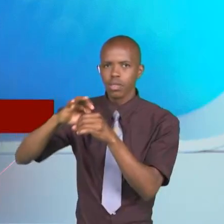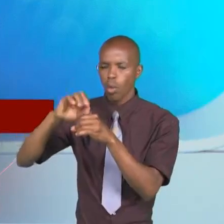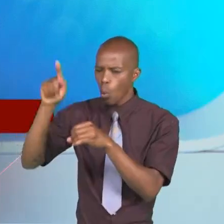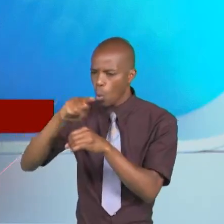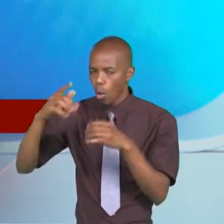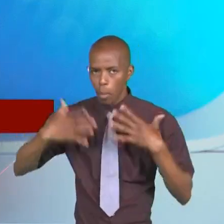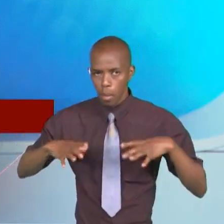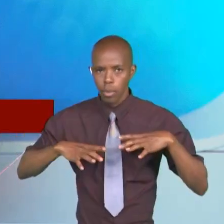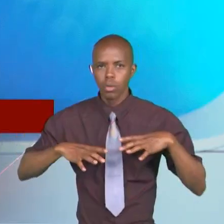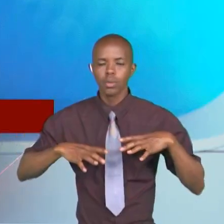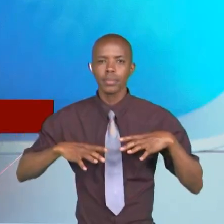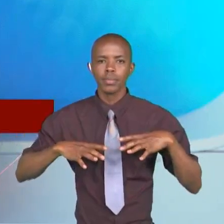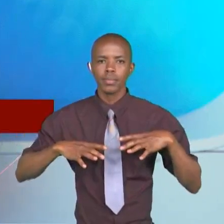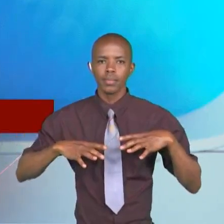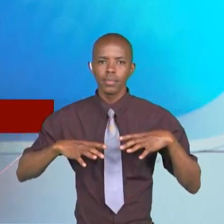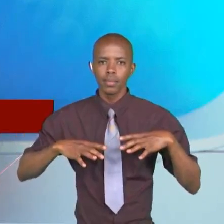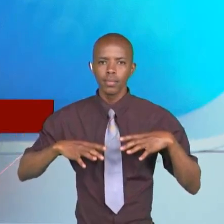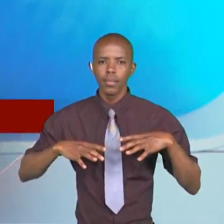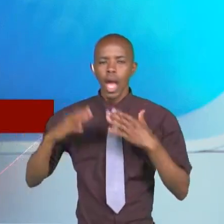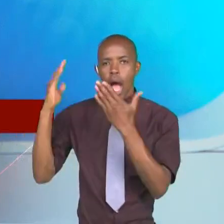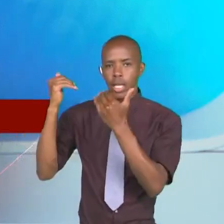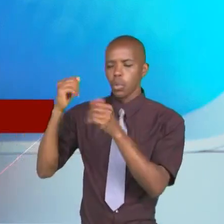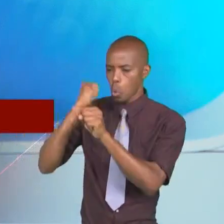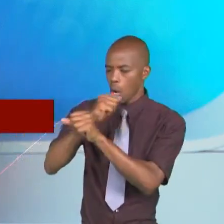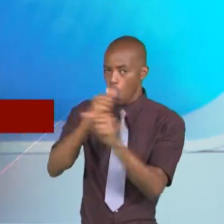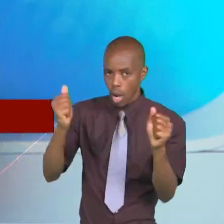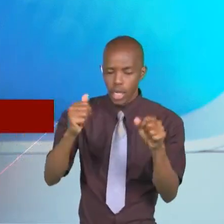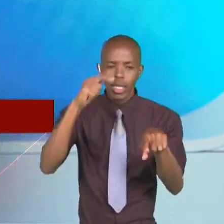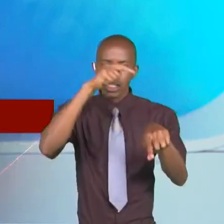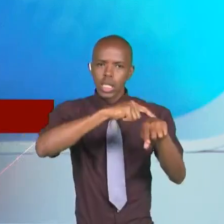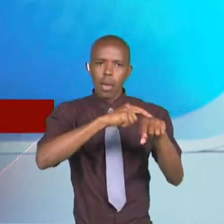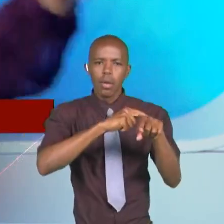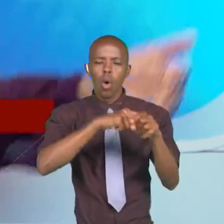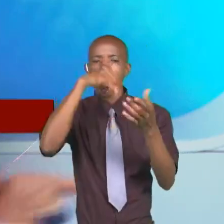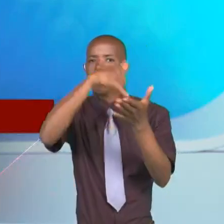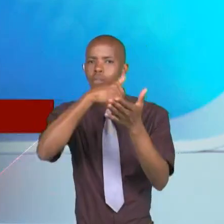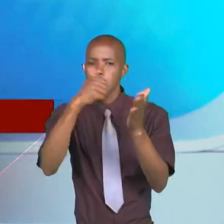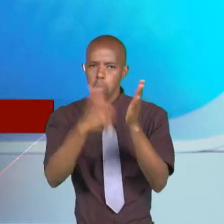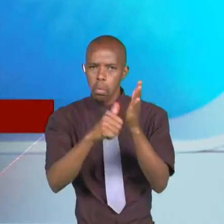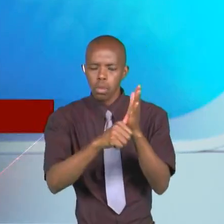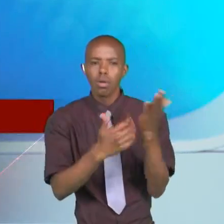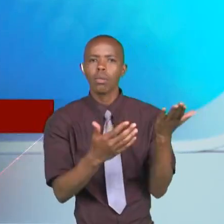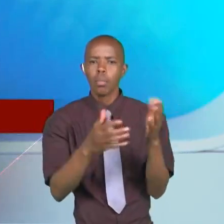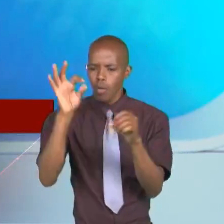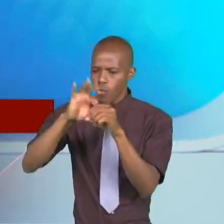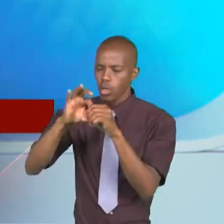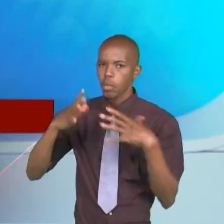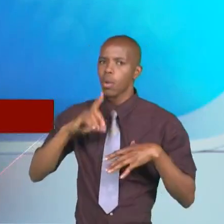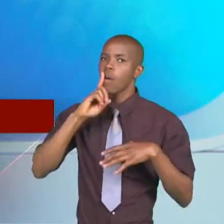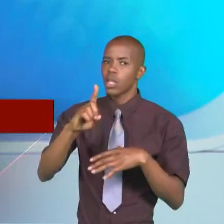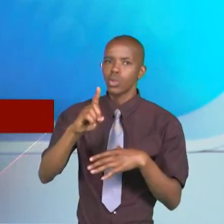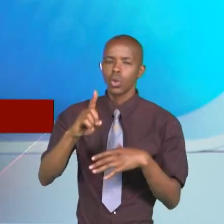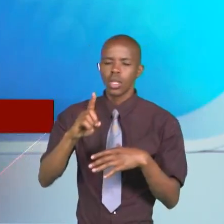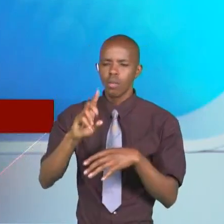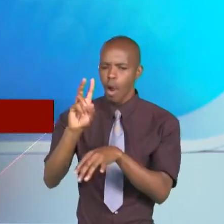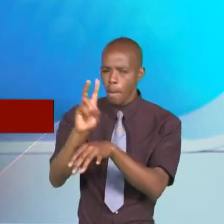voting in people who are, you know, theatrical and expecting miracles. And then once we get there again, voting in persons who are supposed to ensure that these people are kept